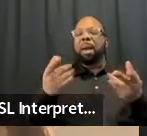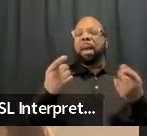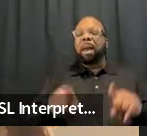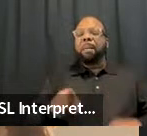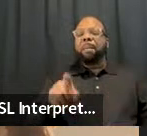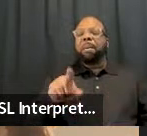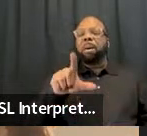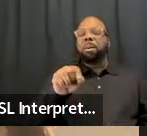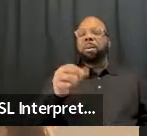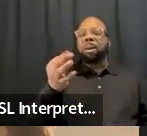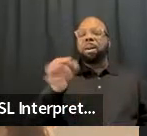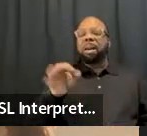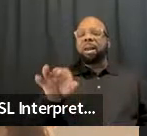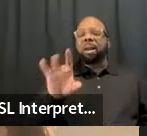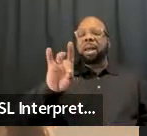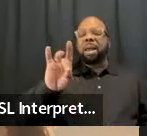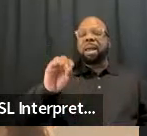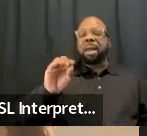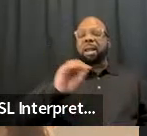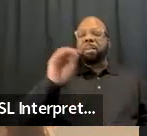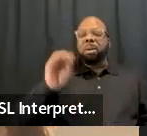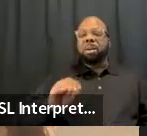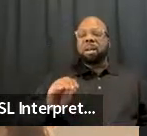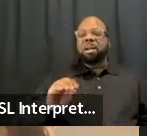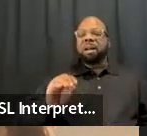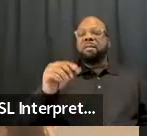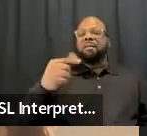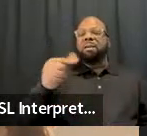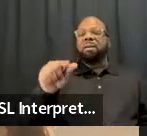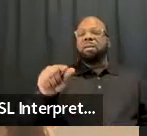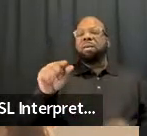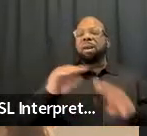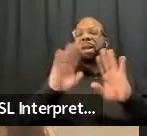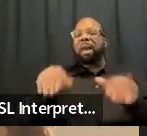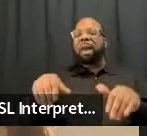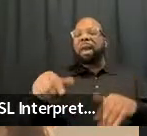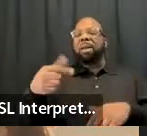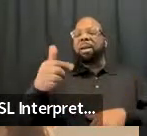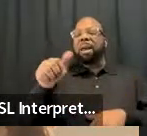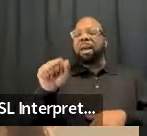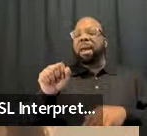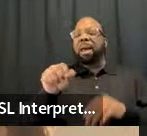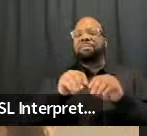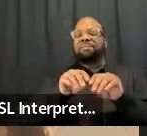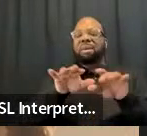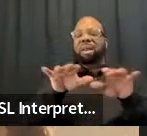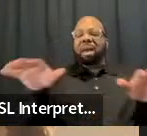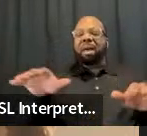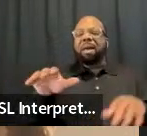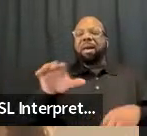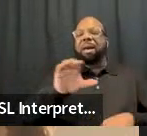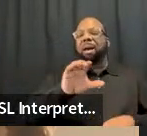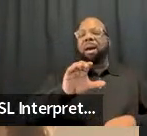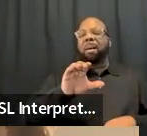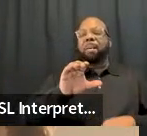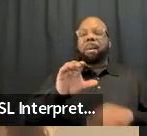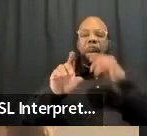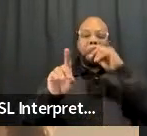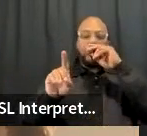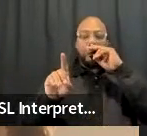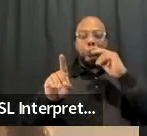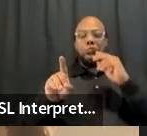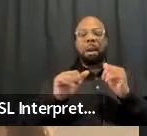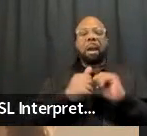80% of our nation's greenhouse gas emissions. Carbon dioxide emissions are largely produced through the burning of